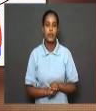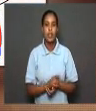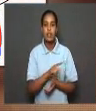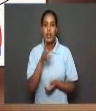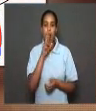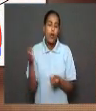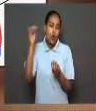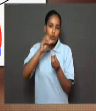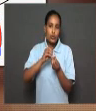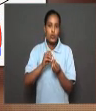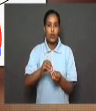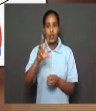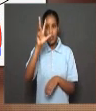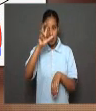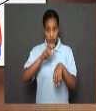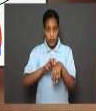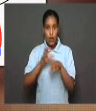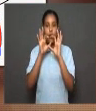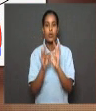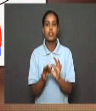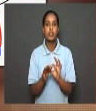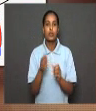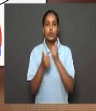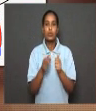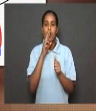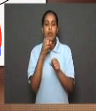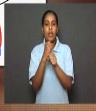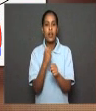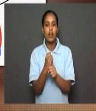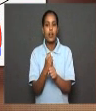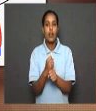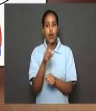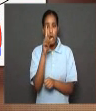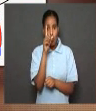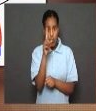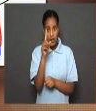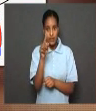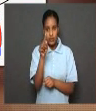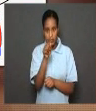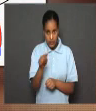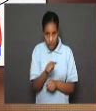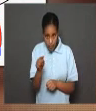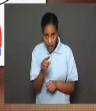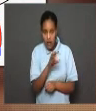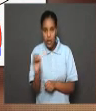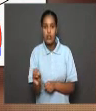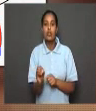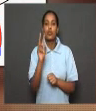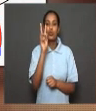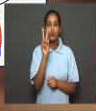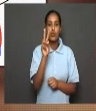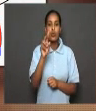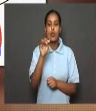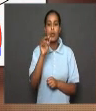There are also triple bonds, which are made up of one sigma and two